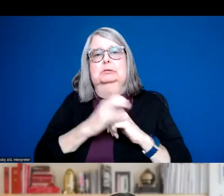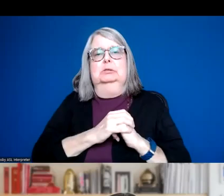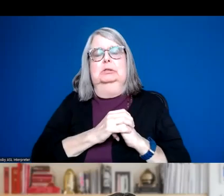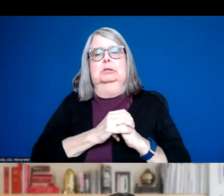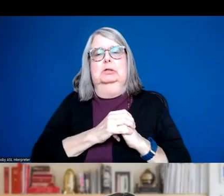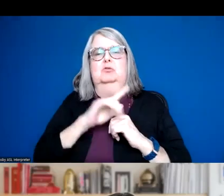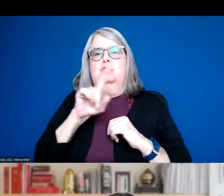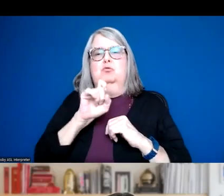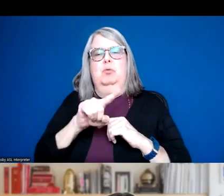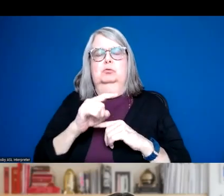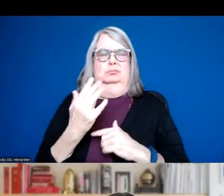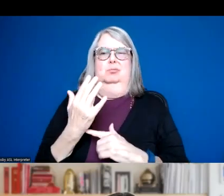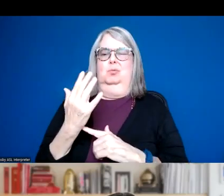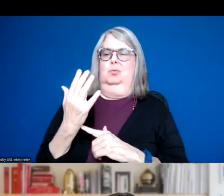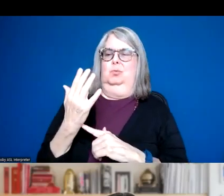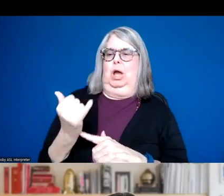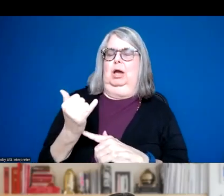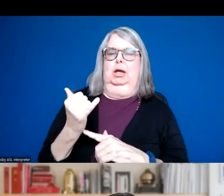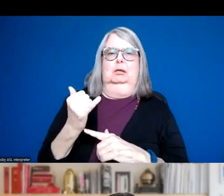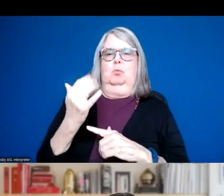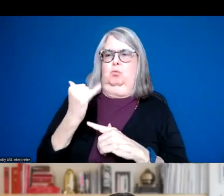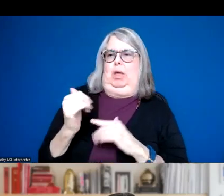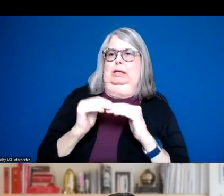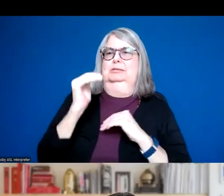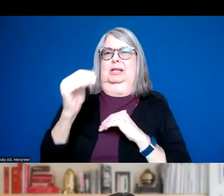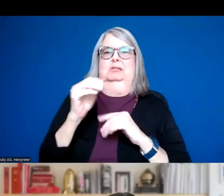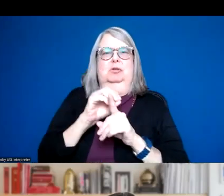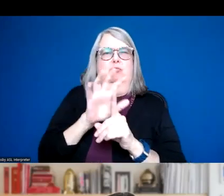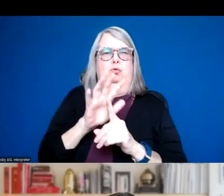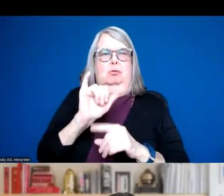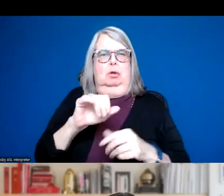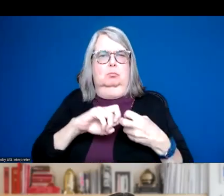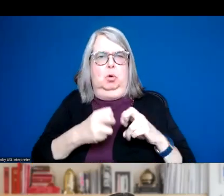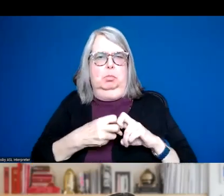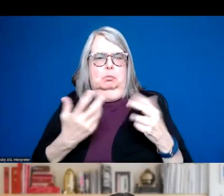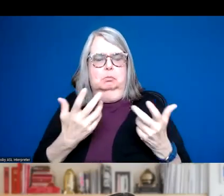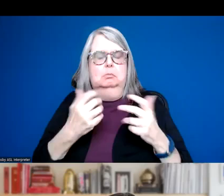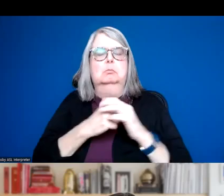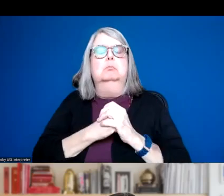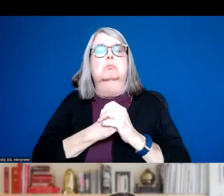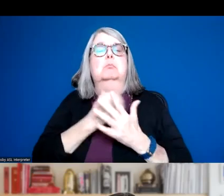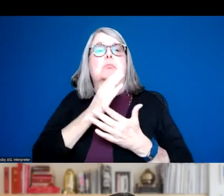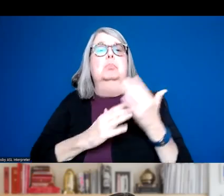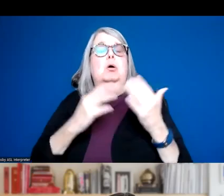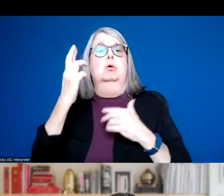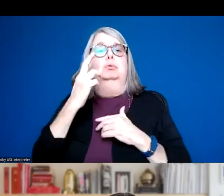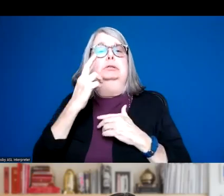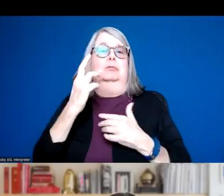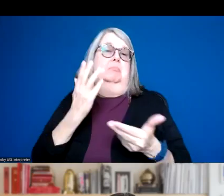why? Why is, excessive exposure a problem? And part of it is it might